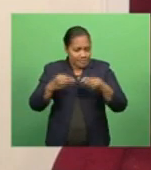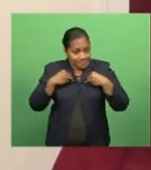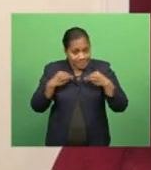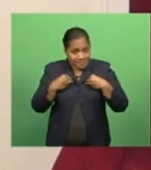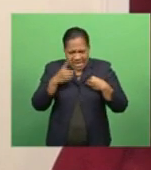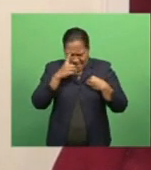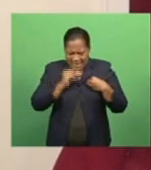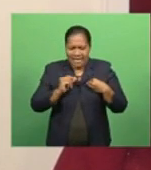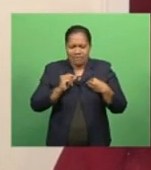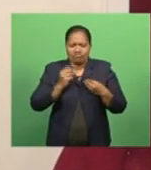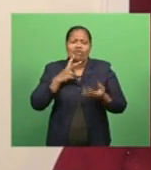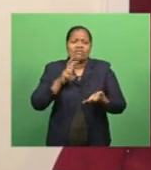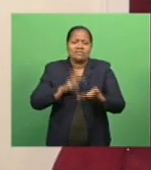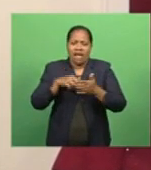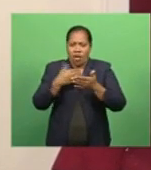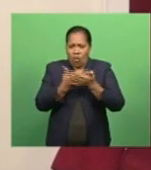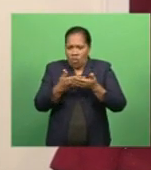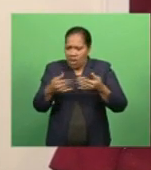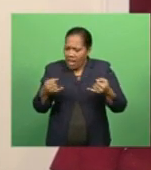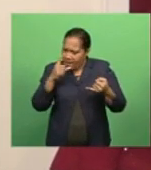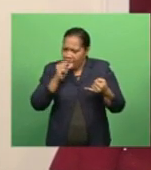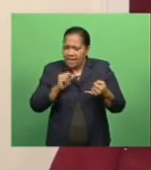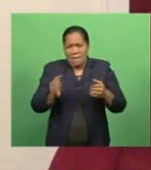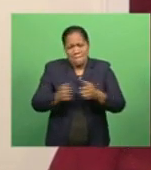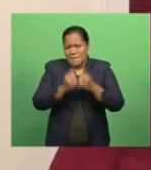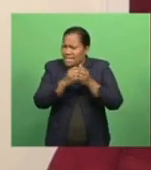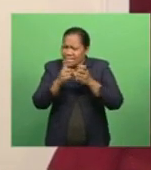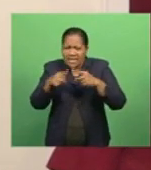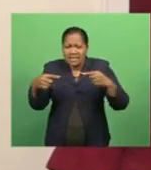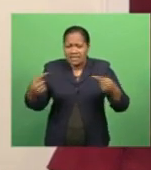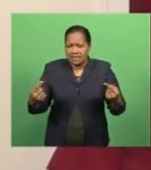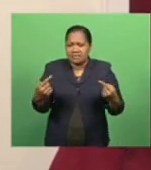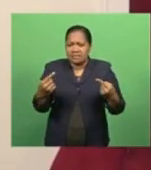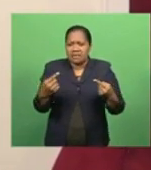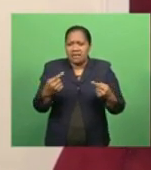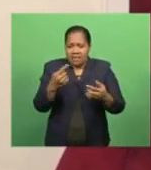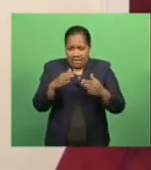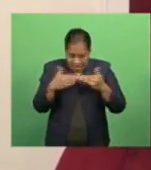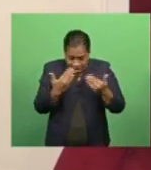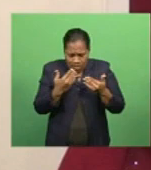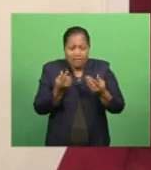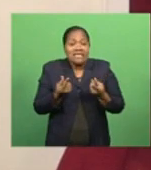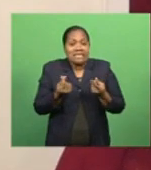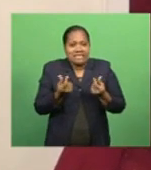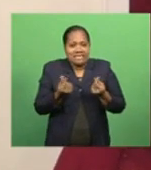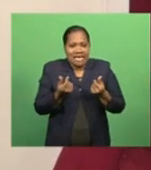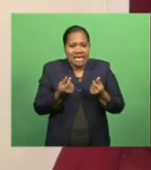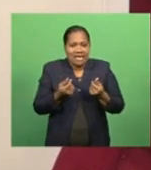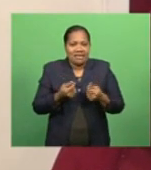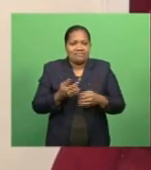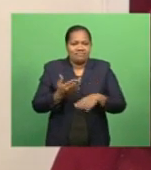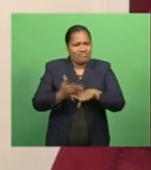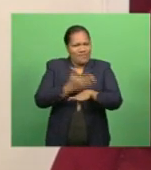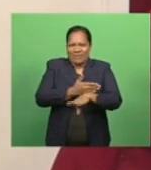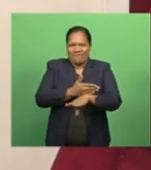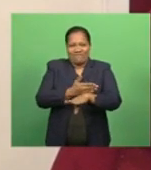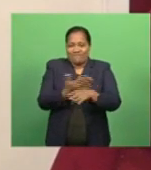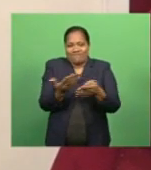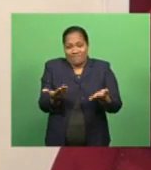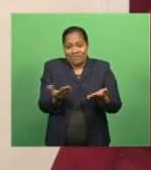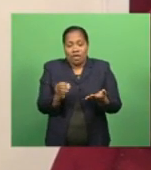your business online, and plenty of things that have become much more easier than when we started up.